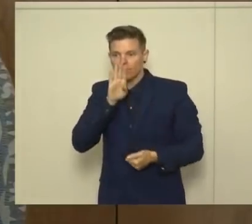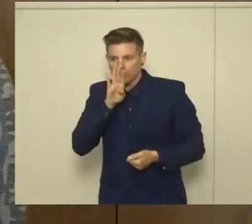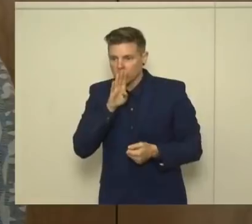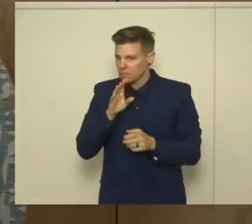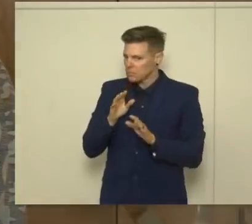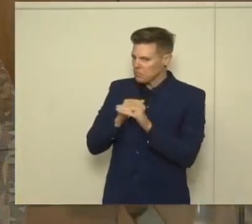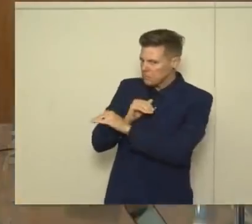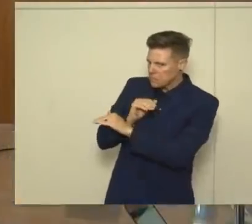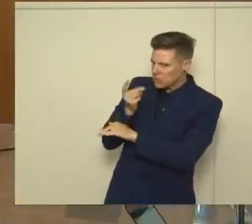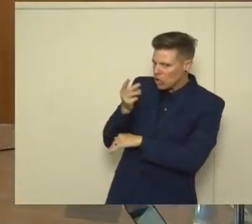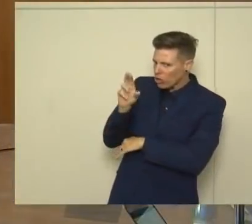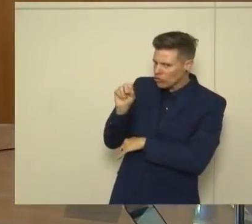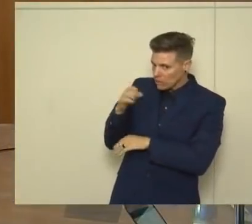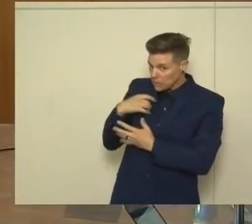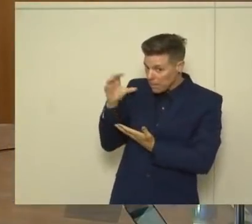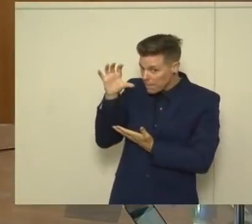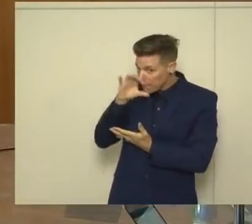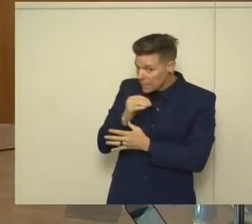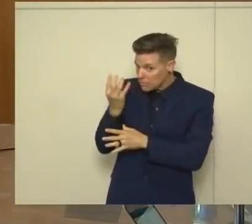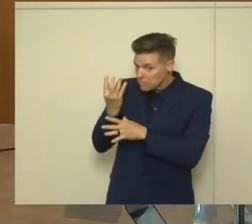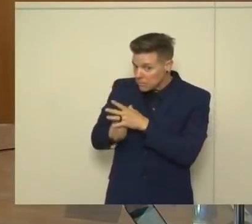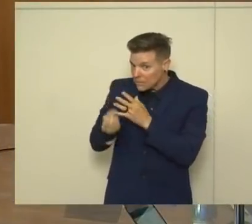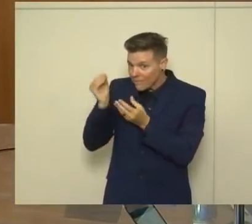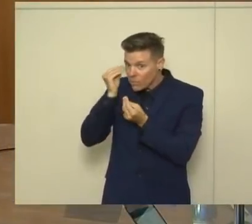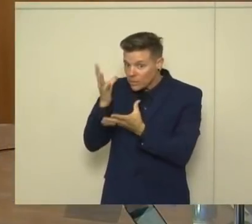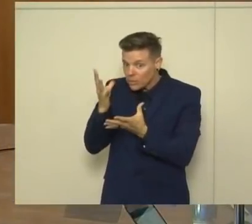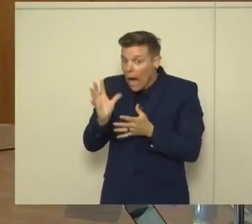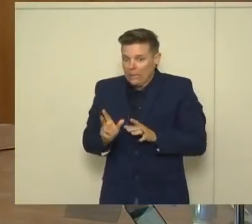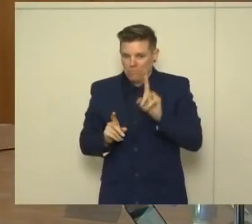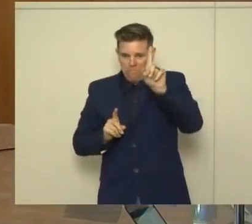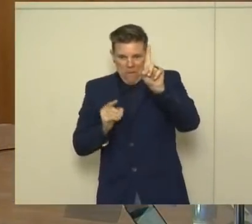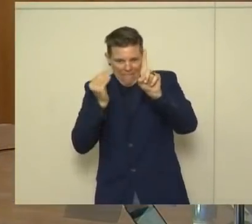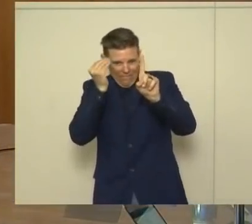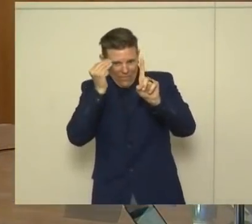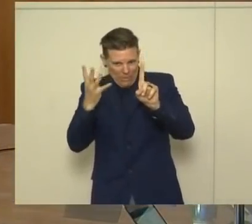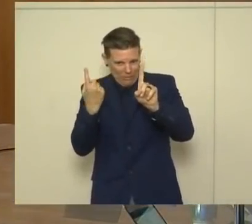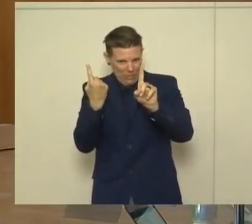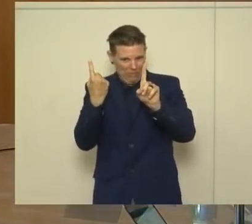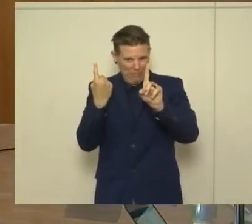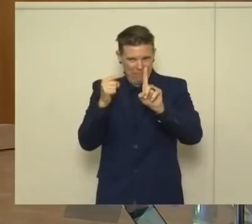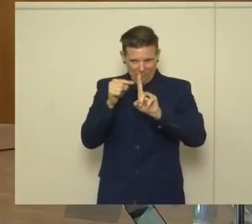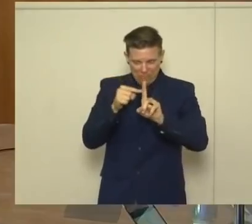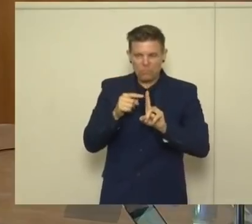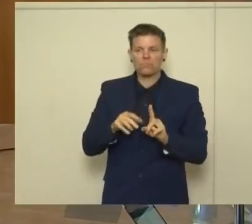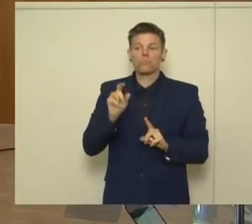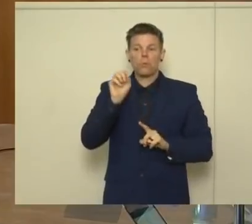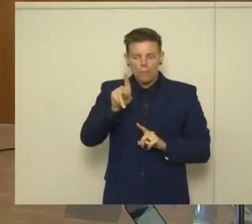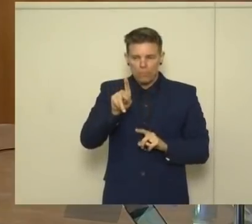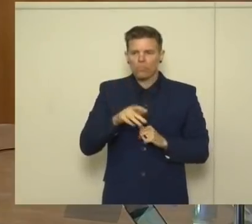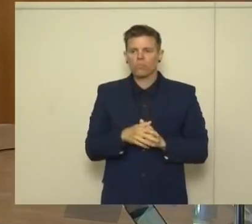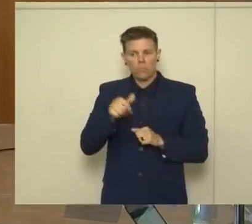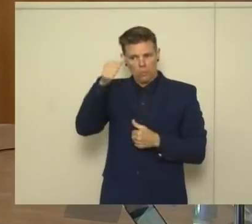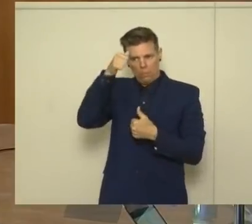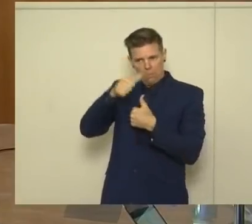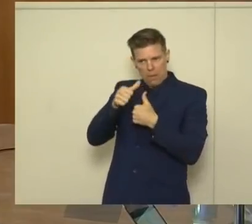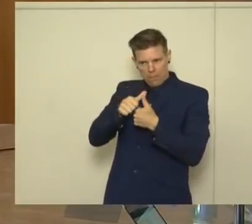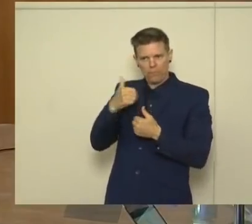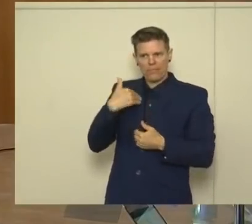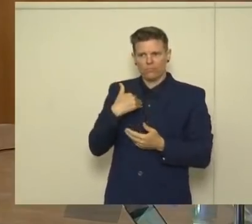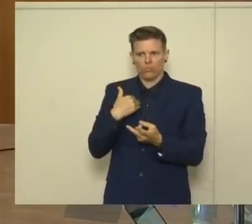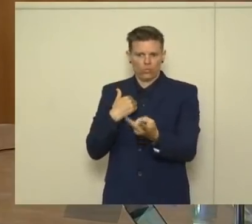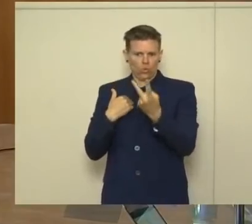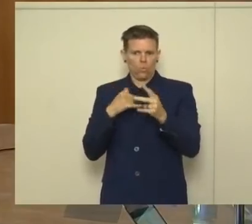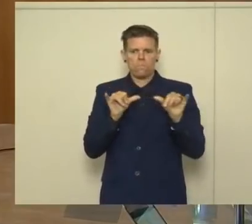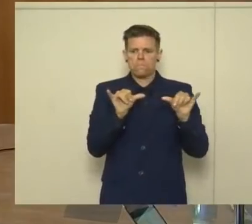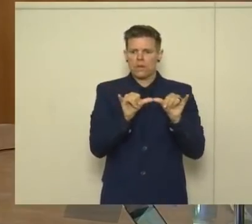one. Okay, all right. Thanks, Governor. Just a real quick refresher, there's 2 criteria, or 2 measures under